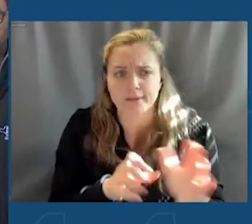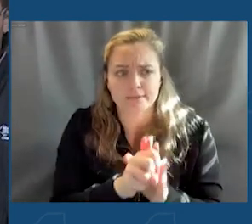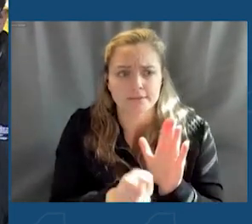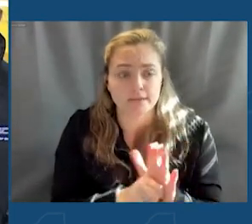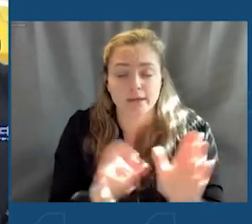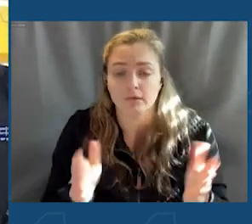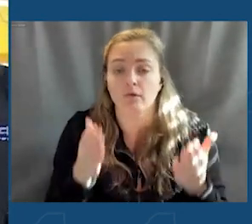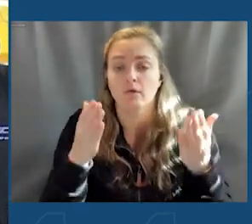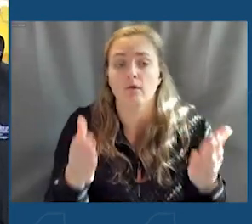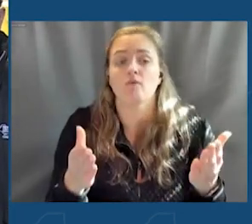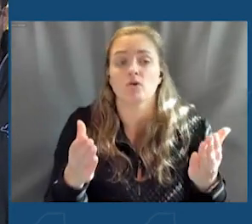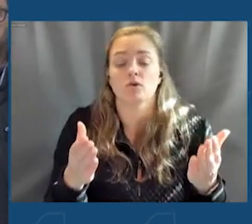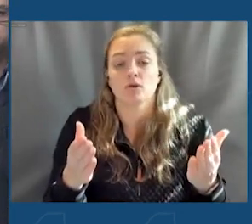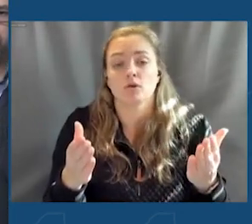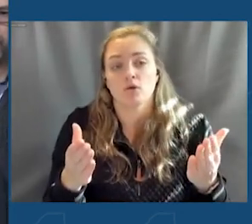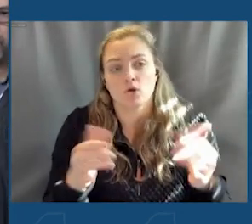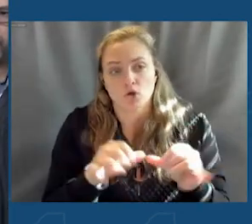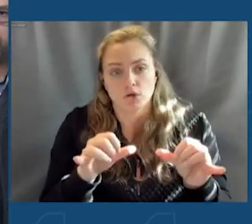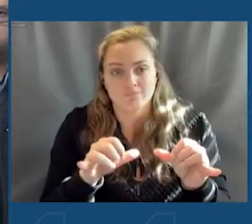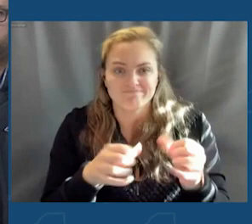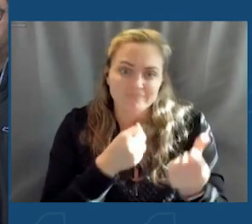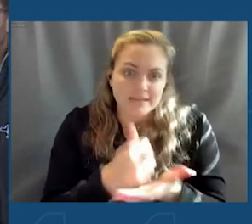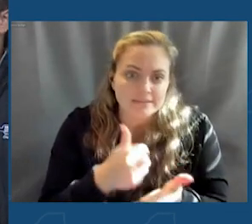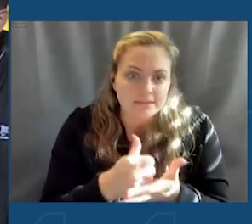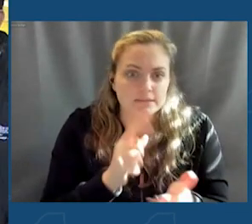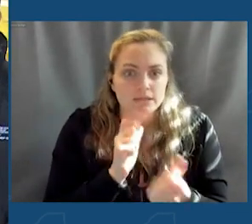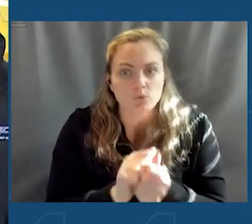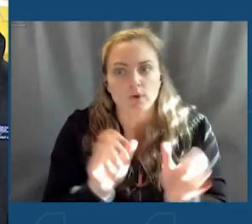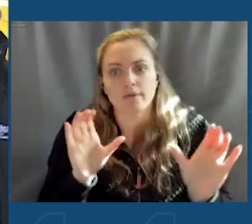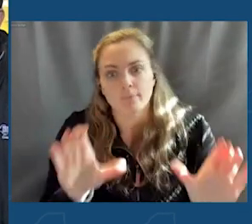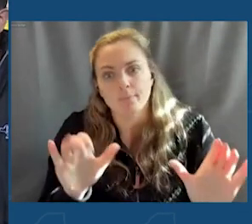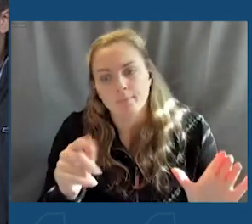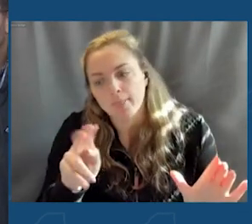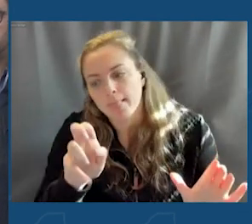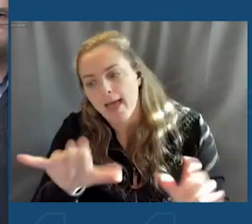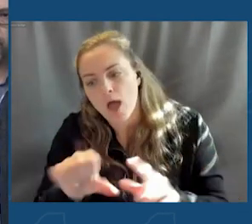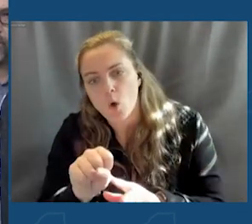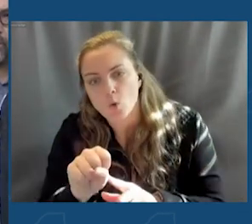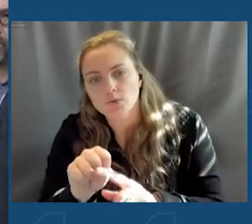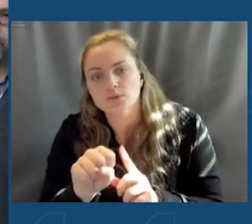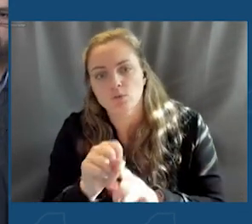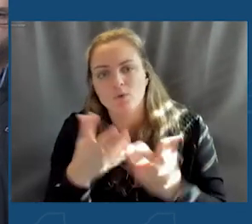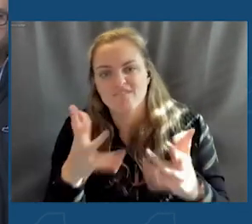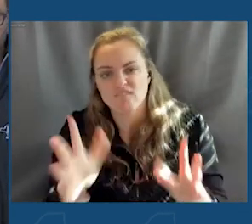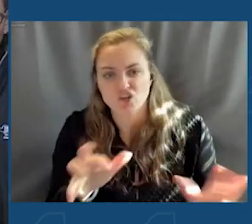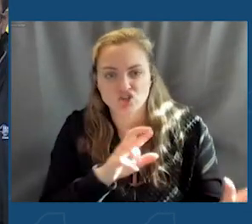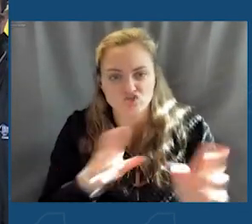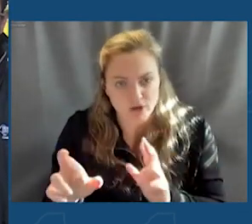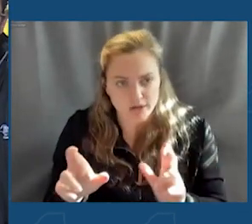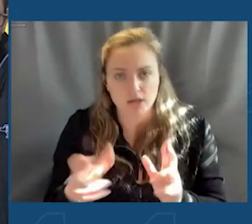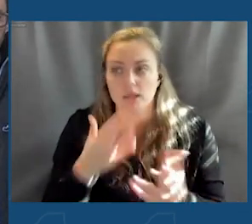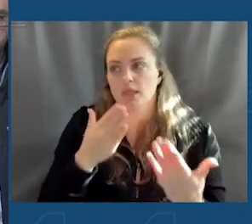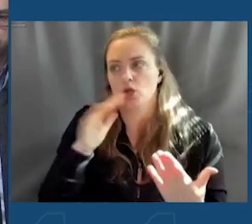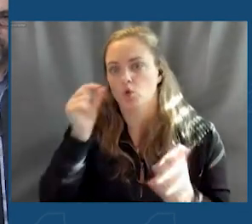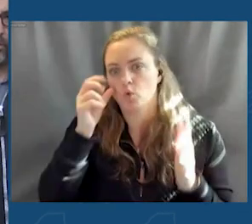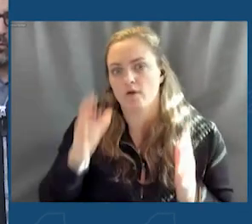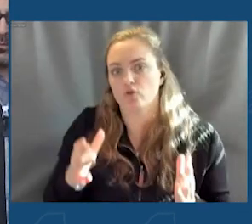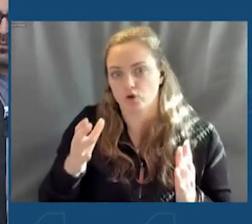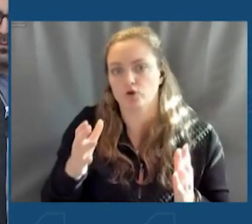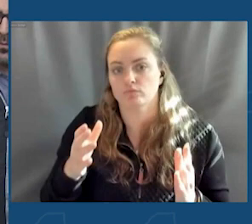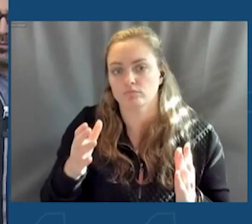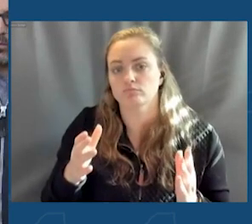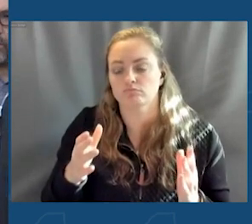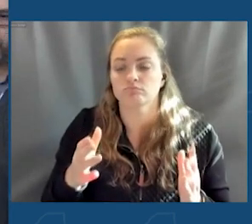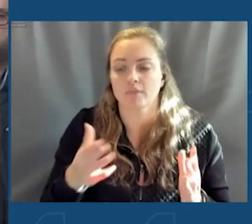offered assistance with plows. We thank Governor Hochul and the Commissioner of